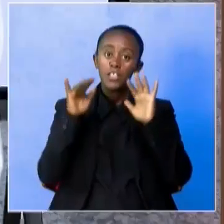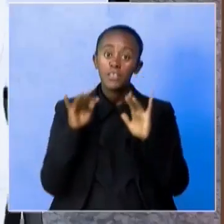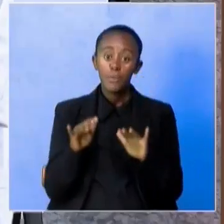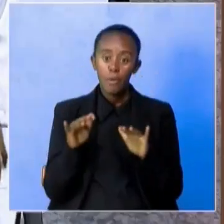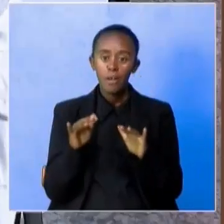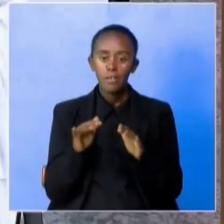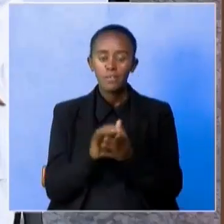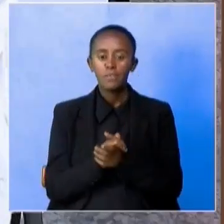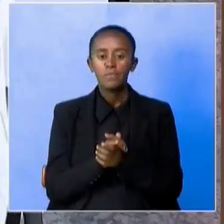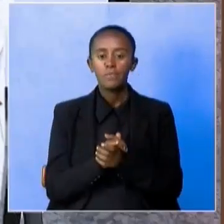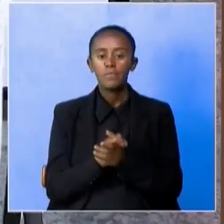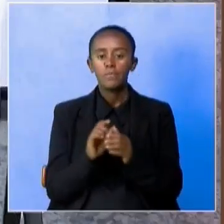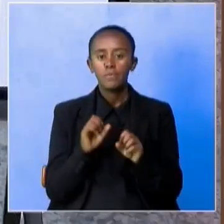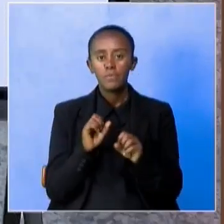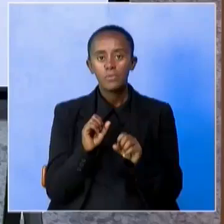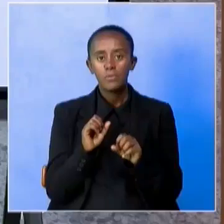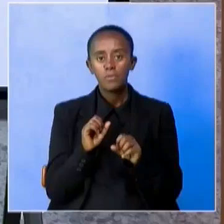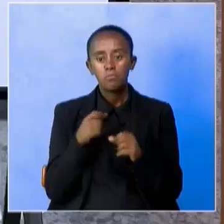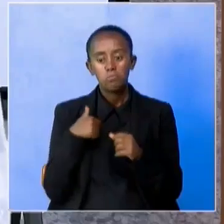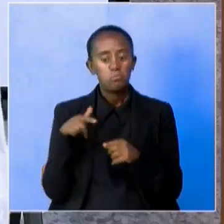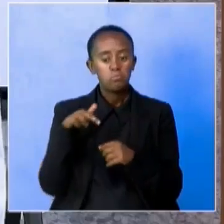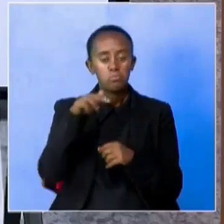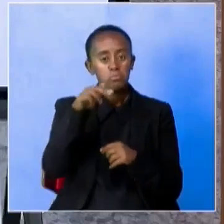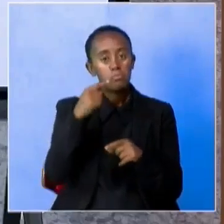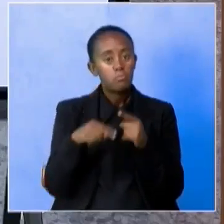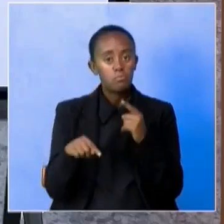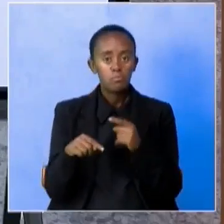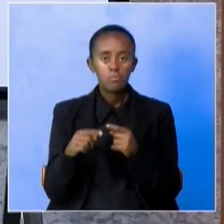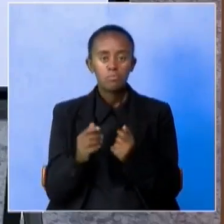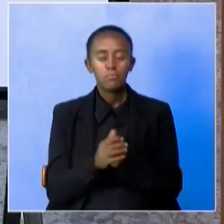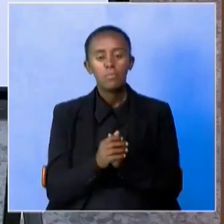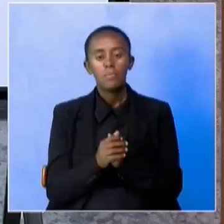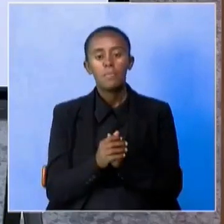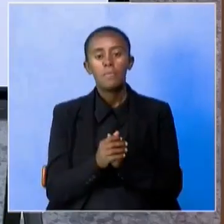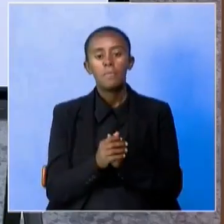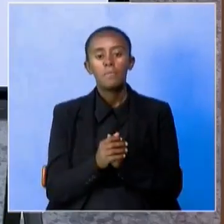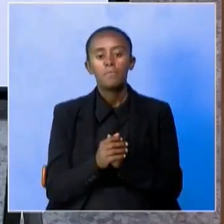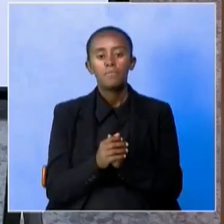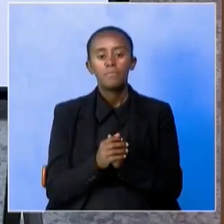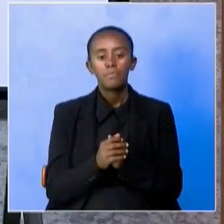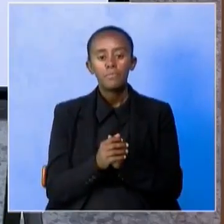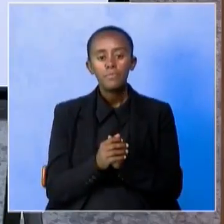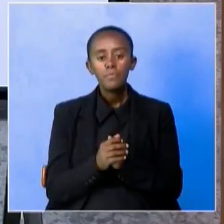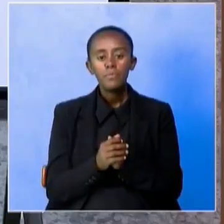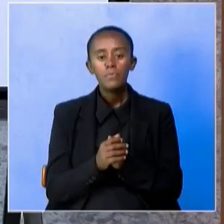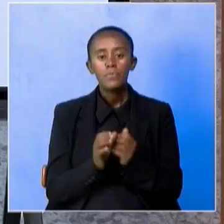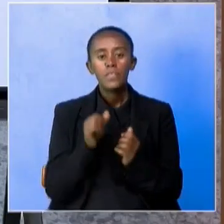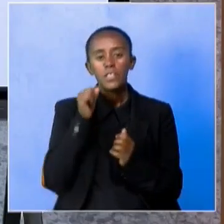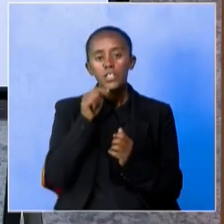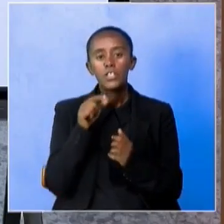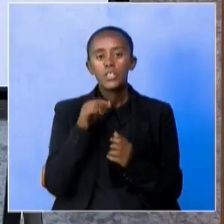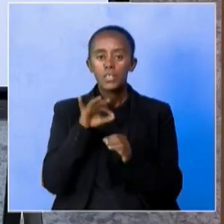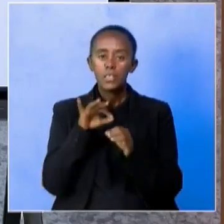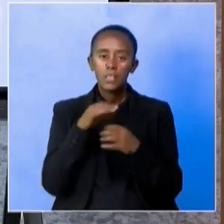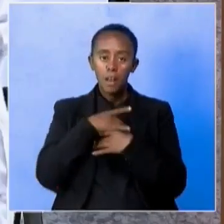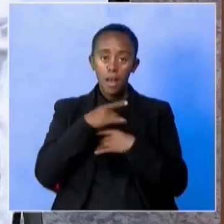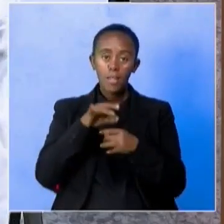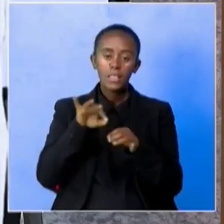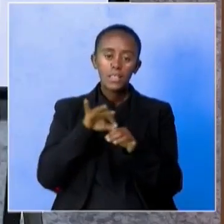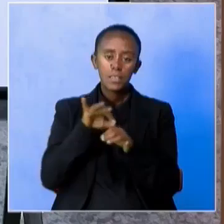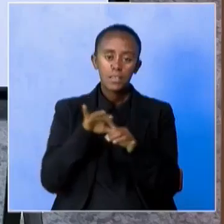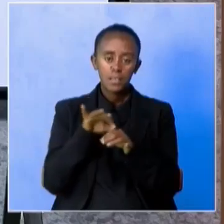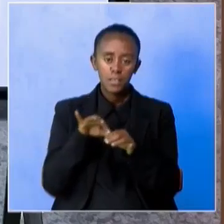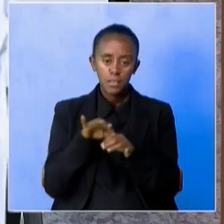to rain. So I'm not going to be doing that anymore. Number 3, she likes